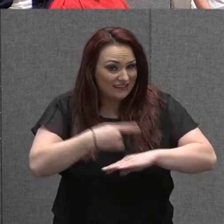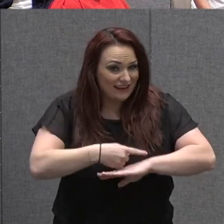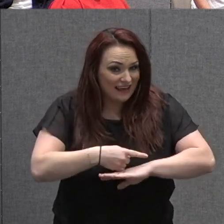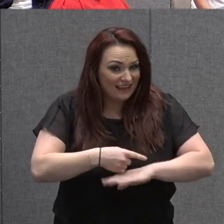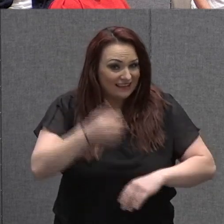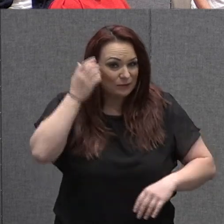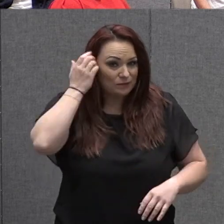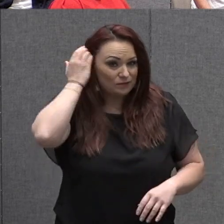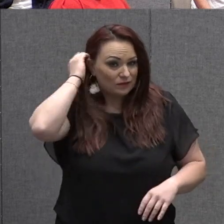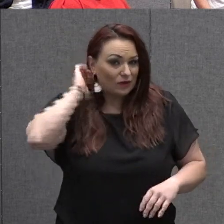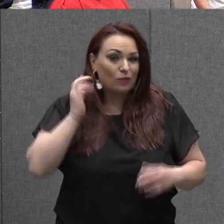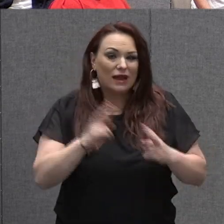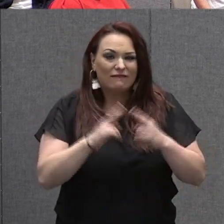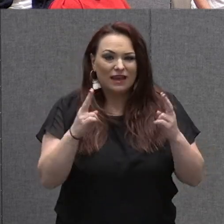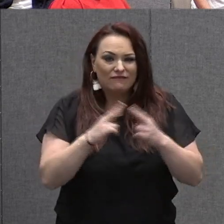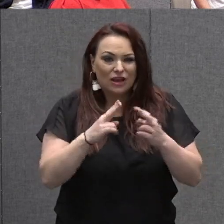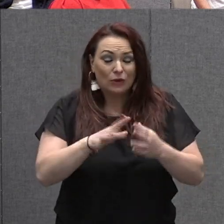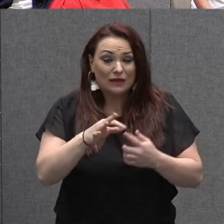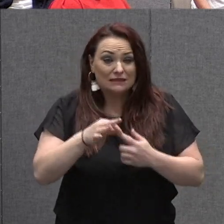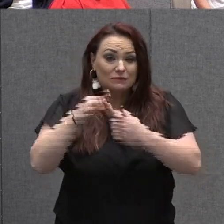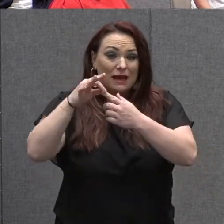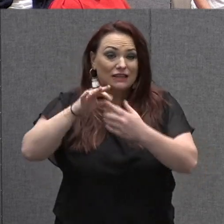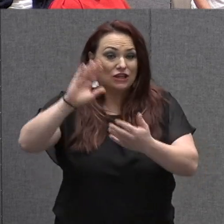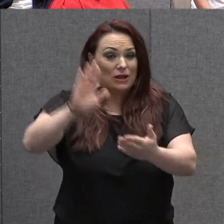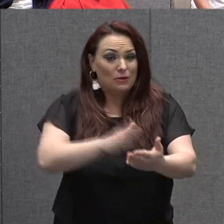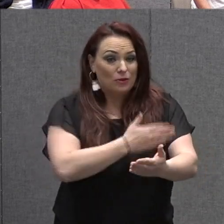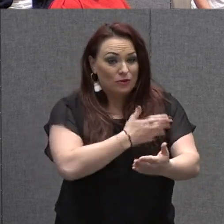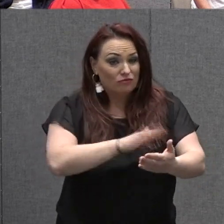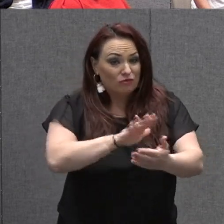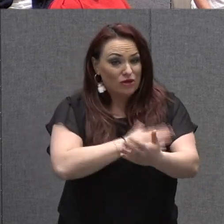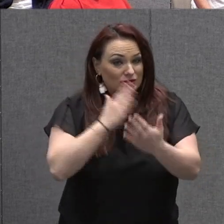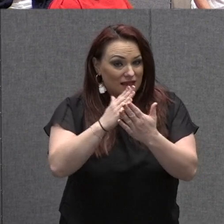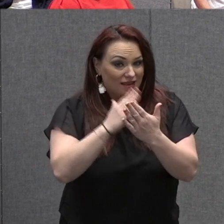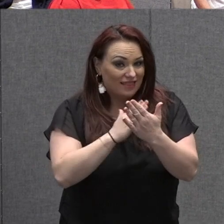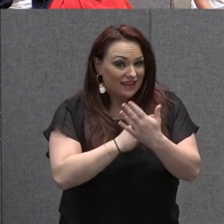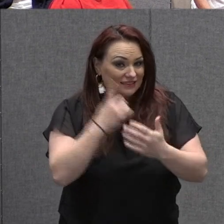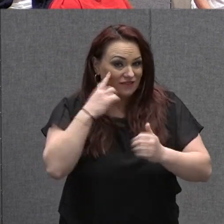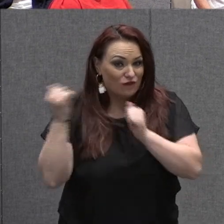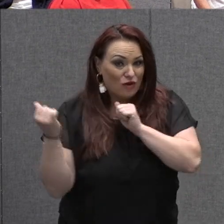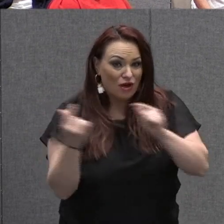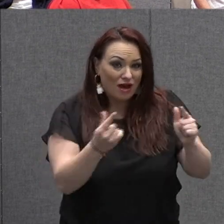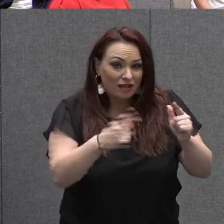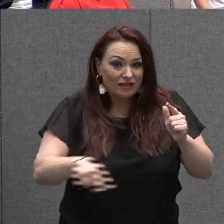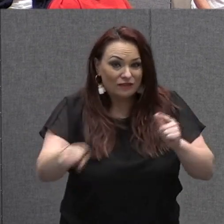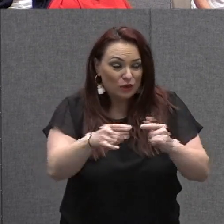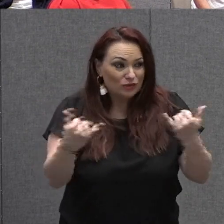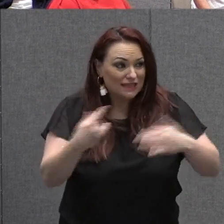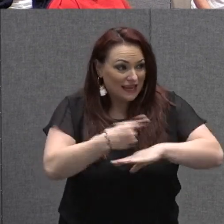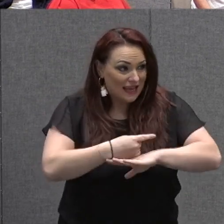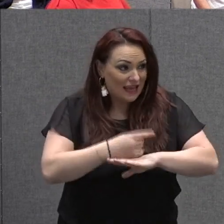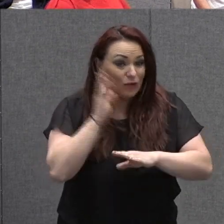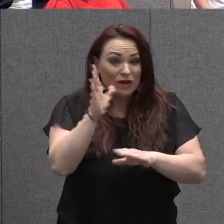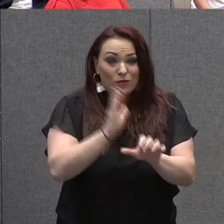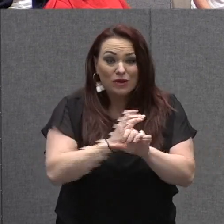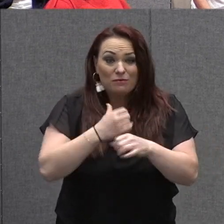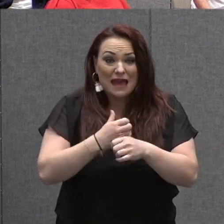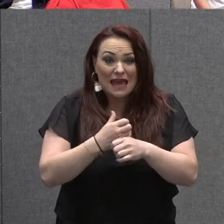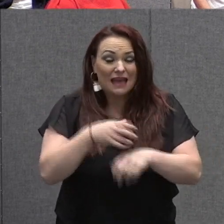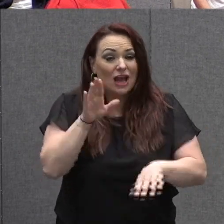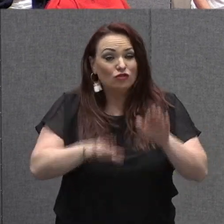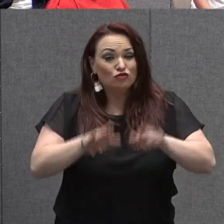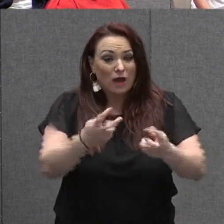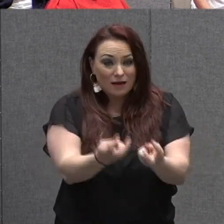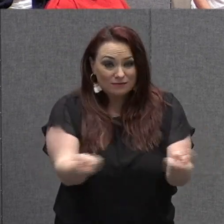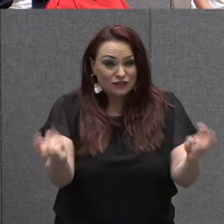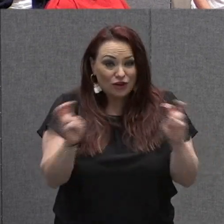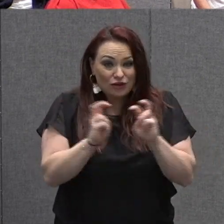a very, very special music lesson for all of you today. We are going to make a drum circle.